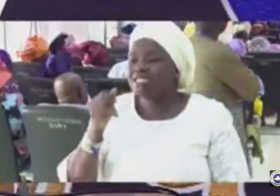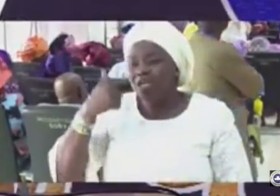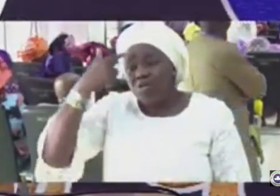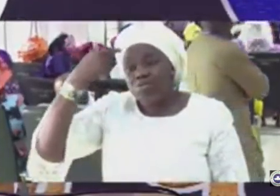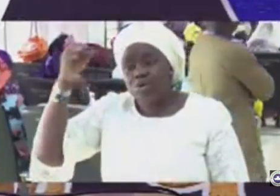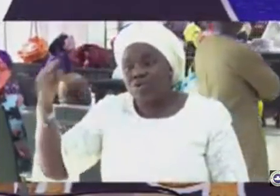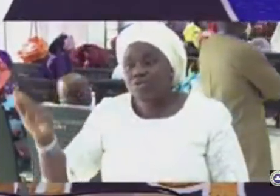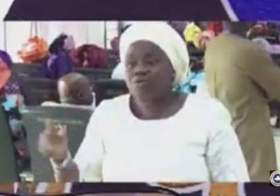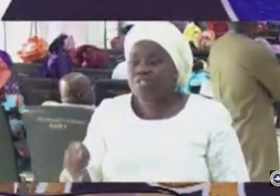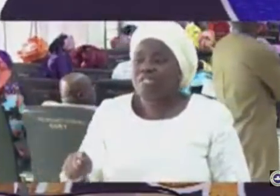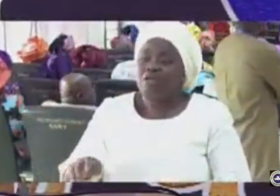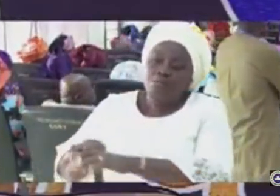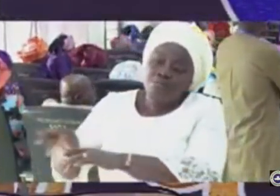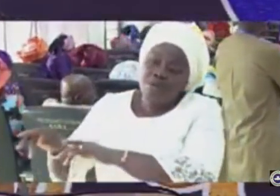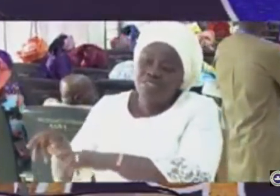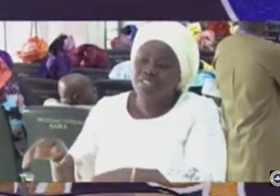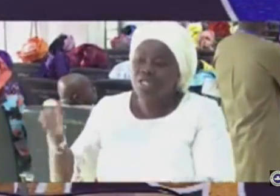you are.